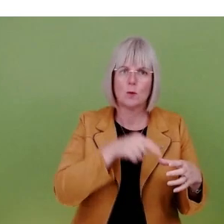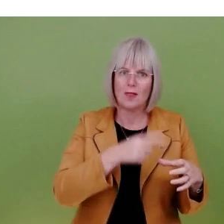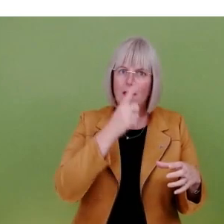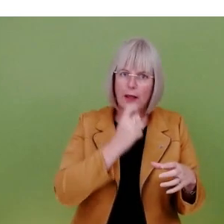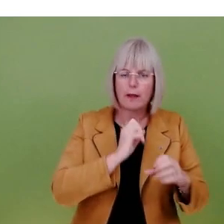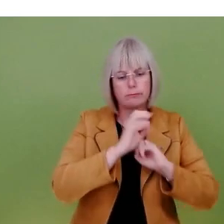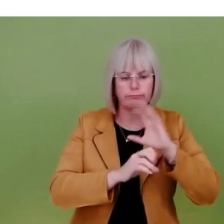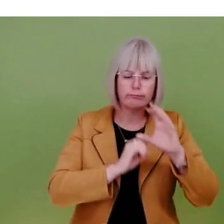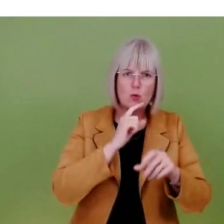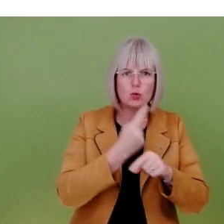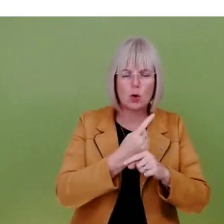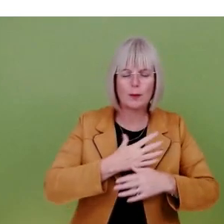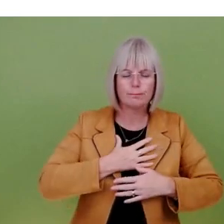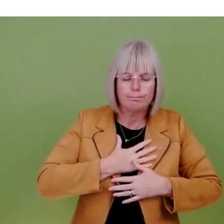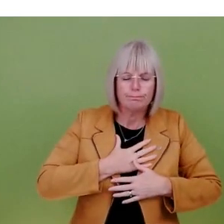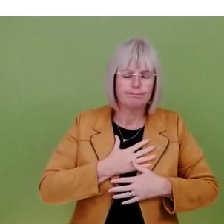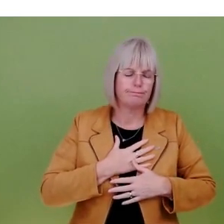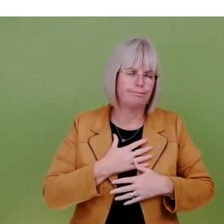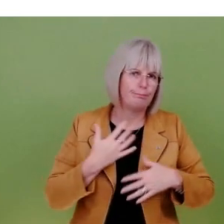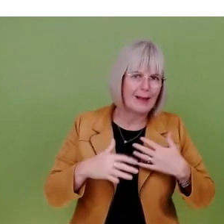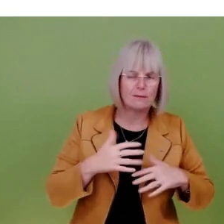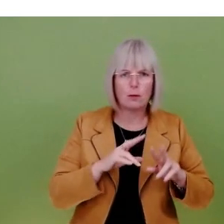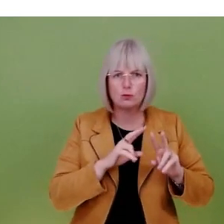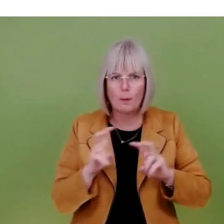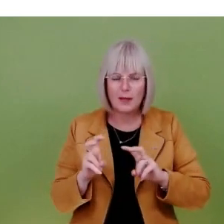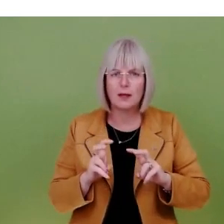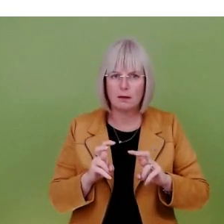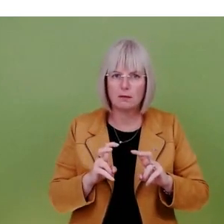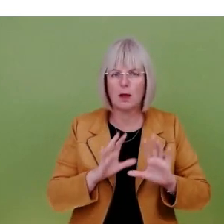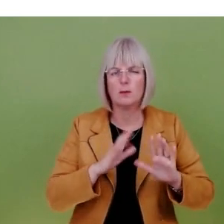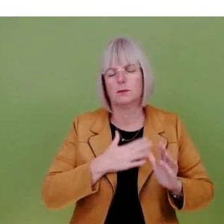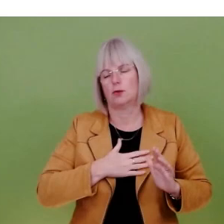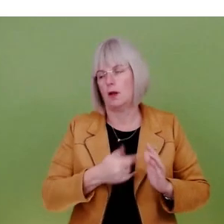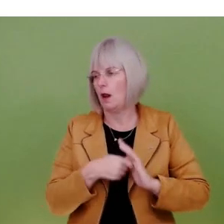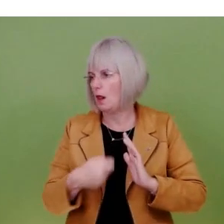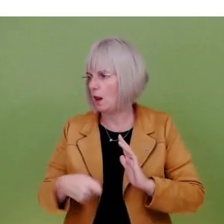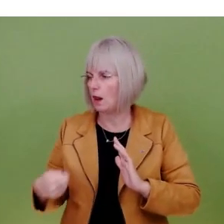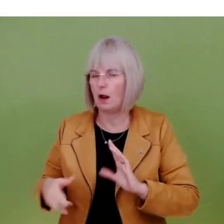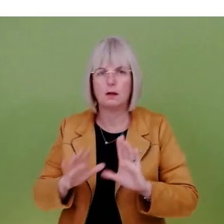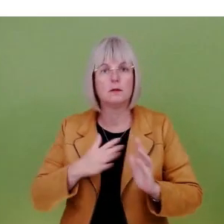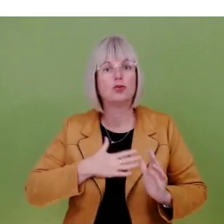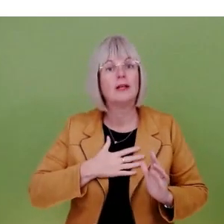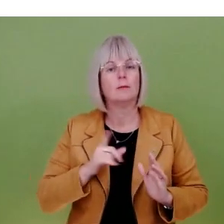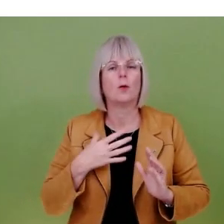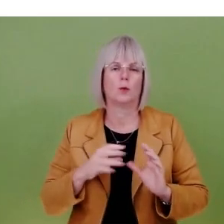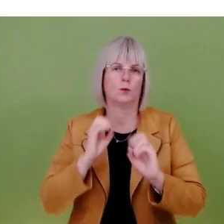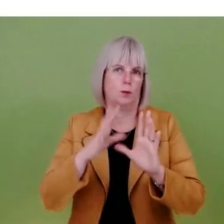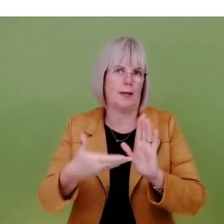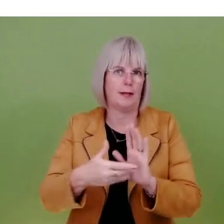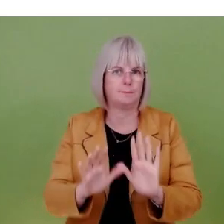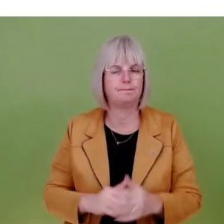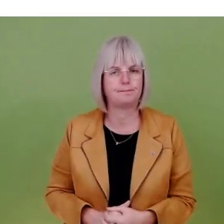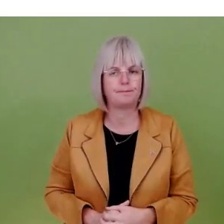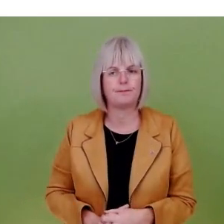freely. And yeah, so sorry, I'm waffling now, but that's what I wanted to add. Thank